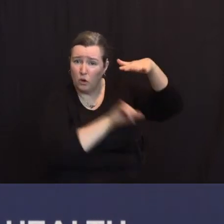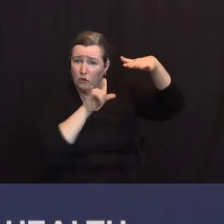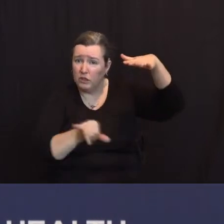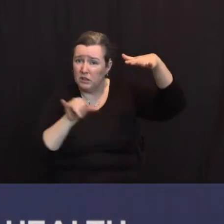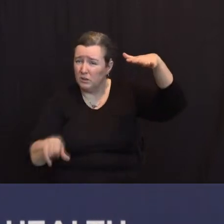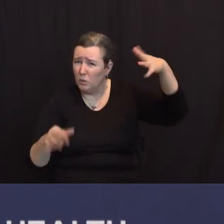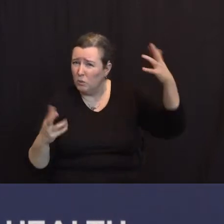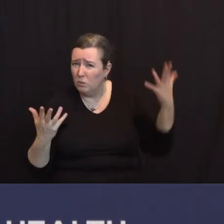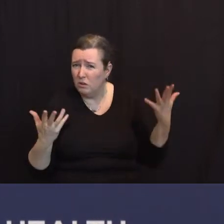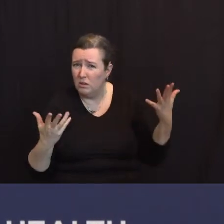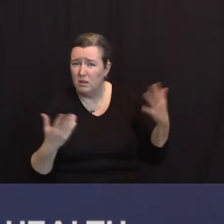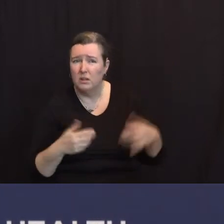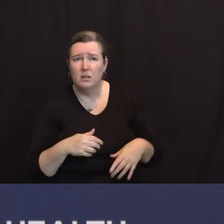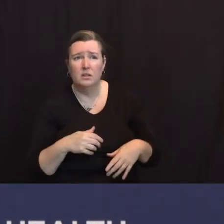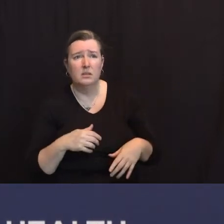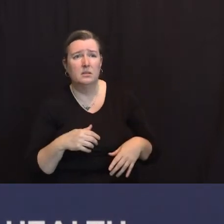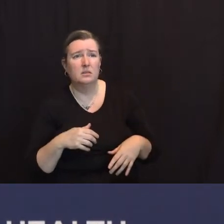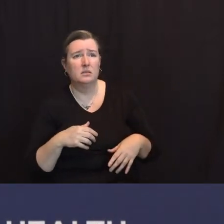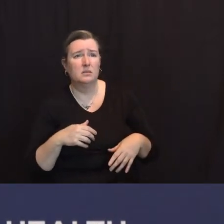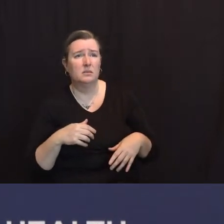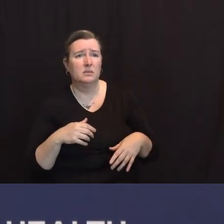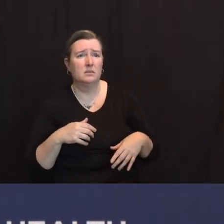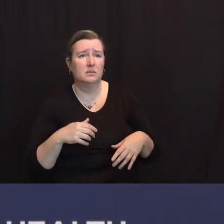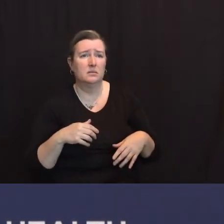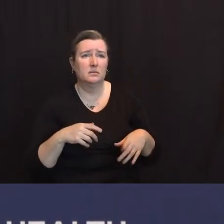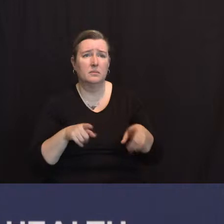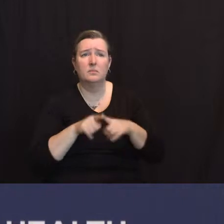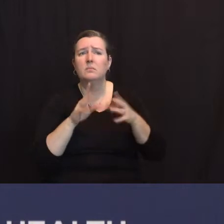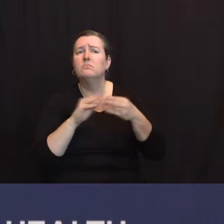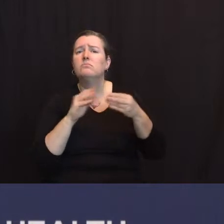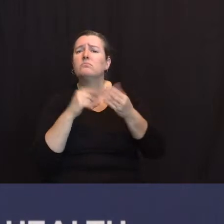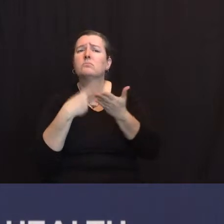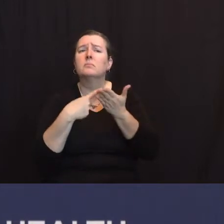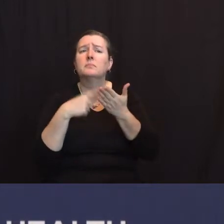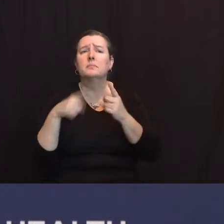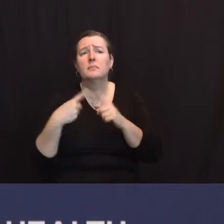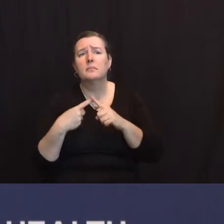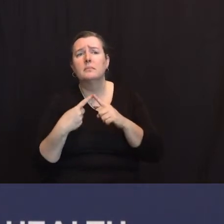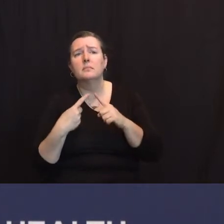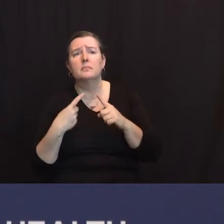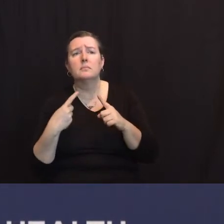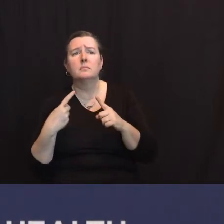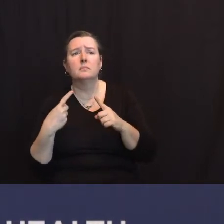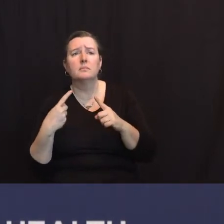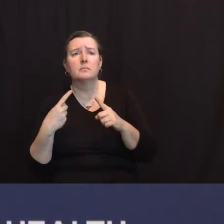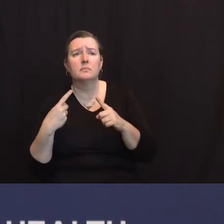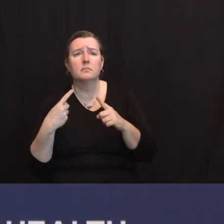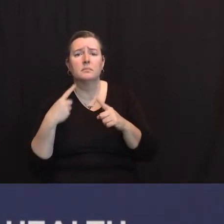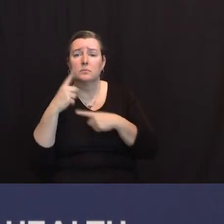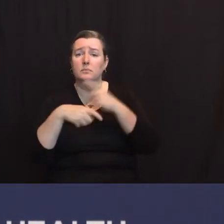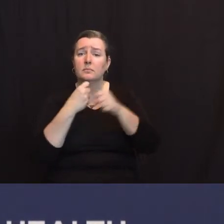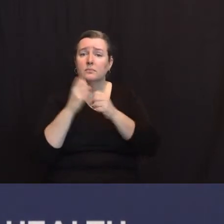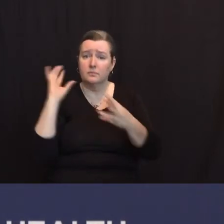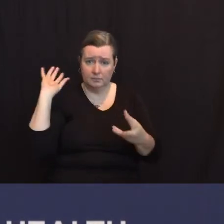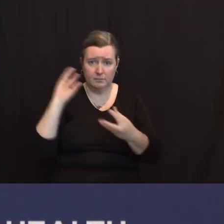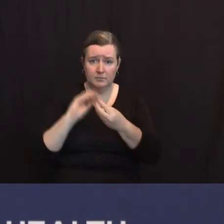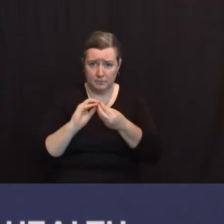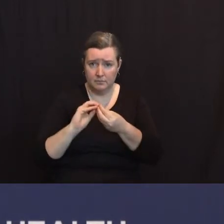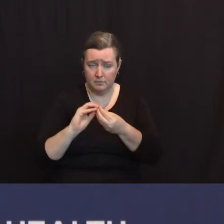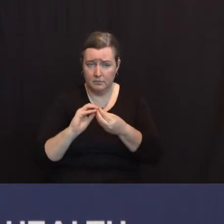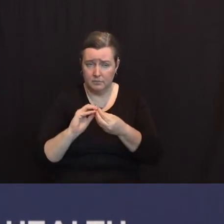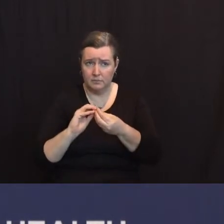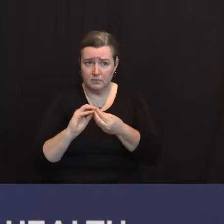about the year that's passed since the first confirmed case of